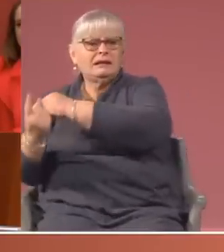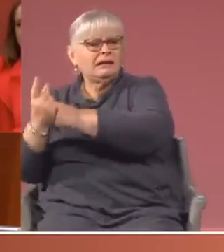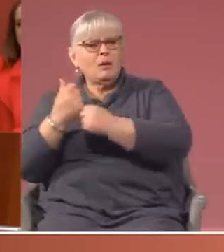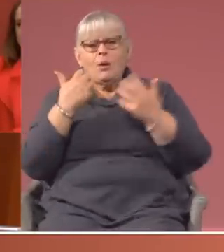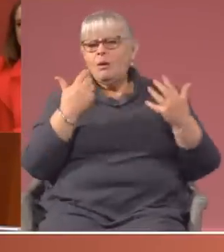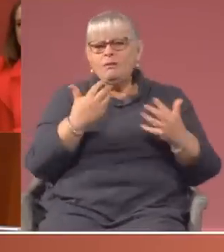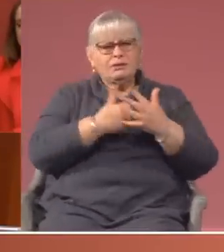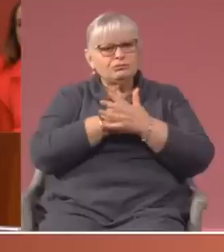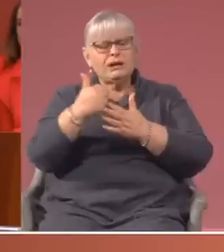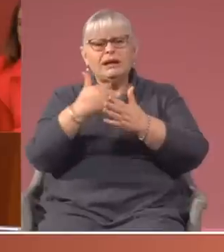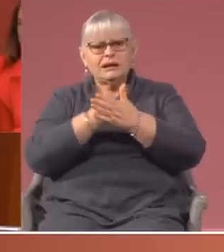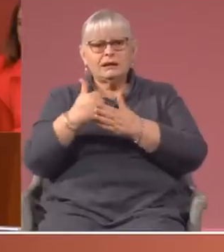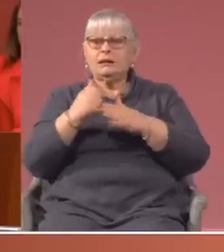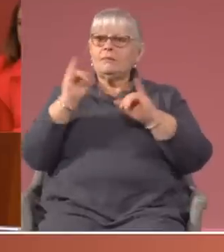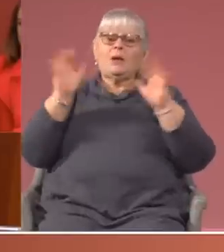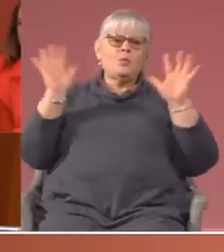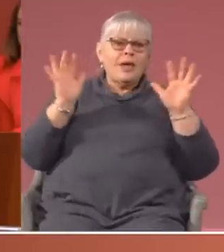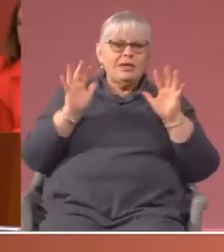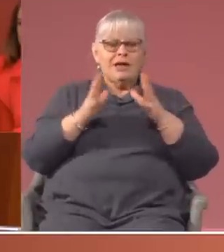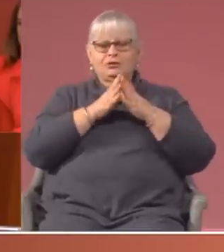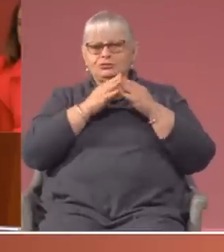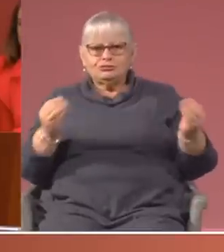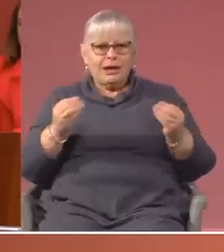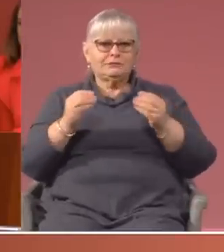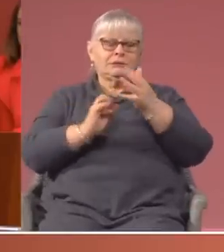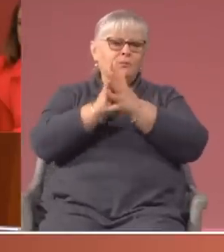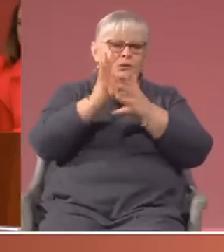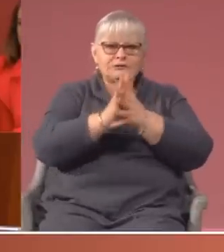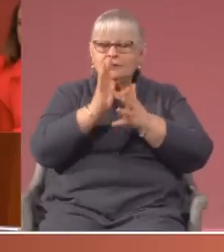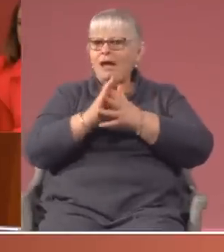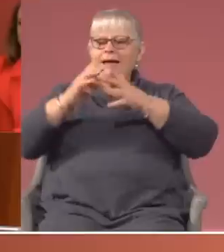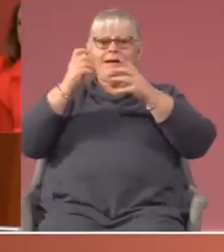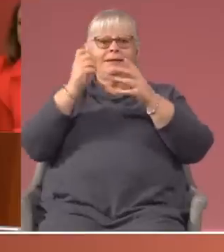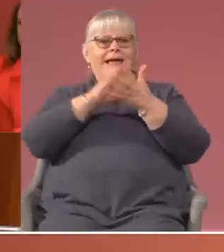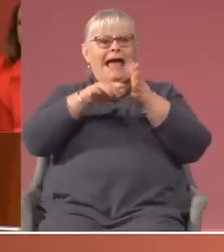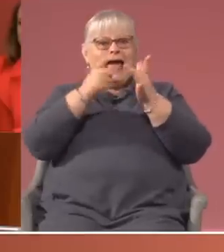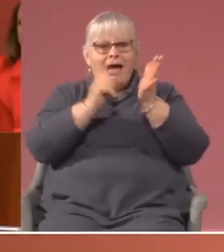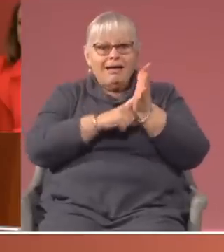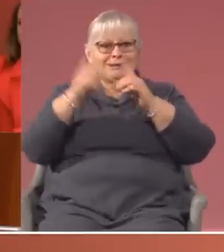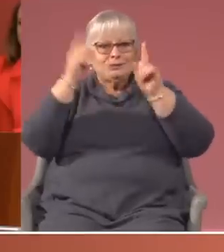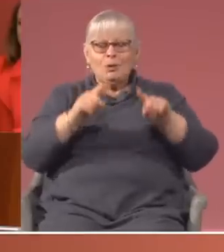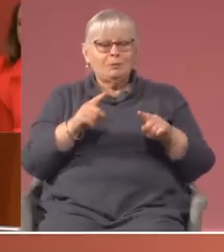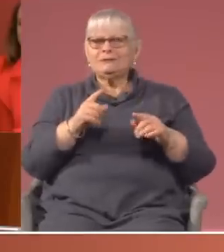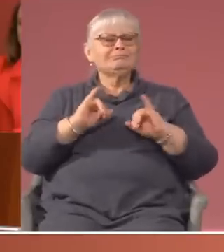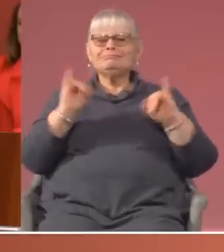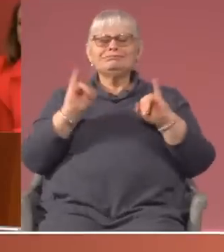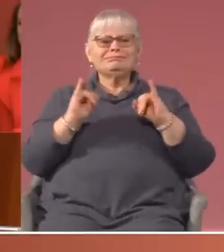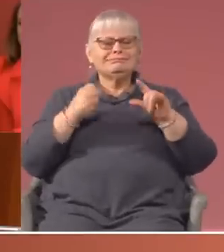regularity. Extreme weather, drought, bushfires, hailstorms, and floods are having a devastating effect.